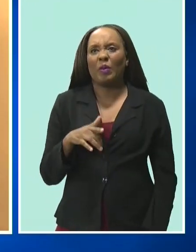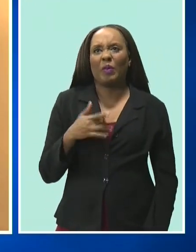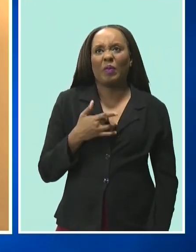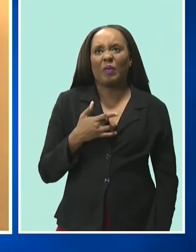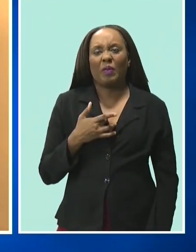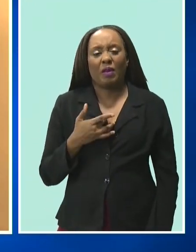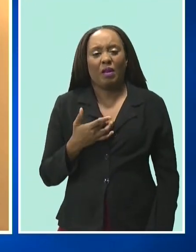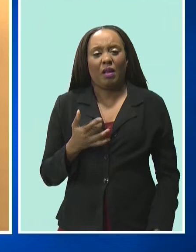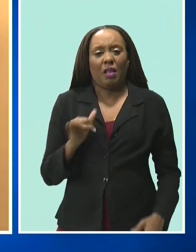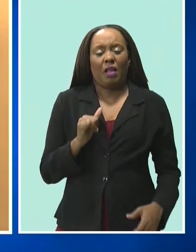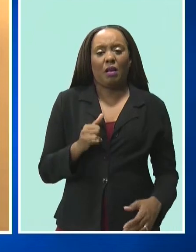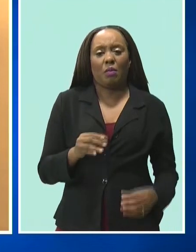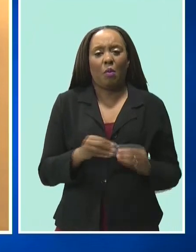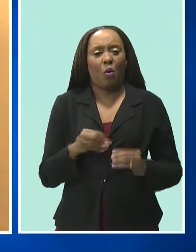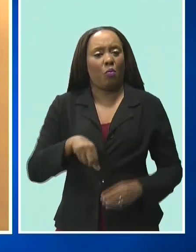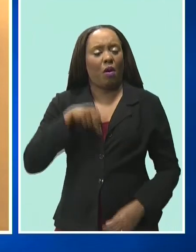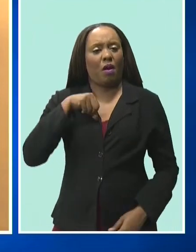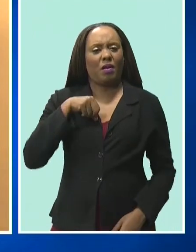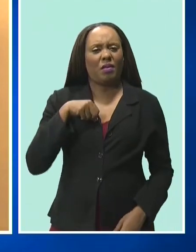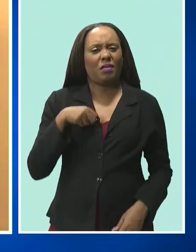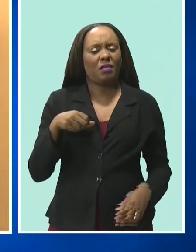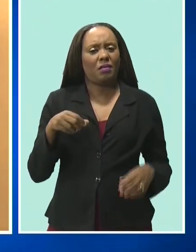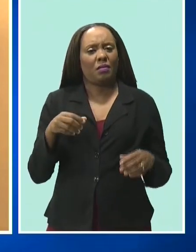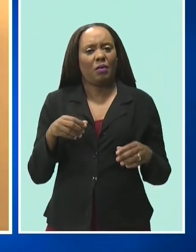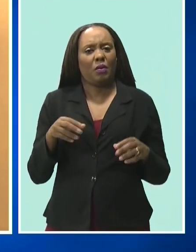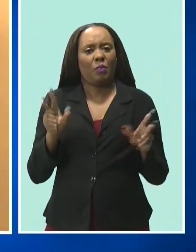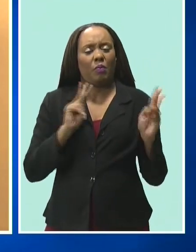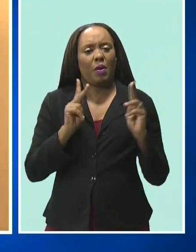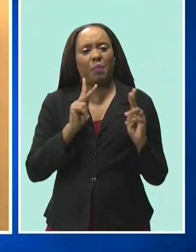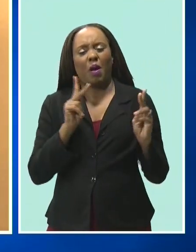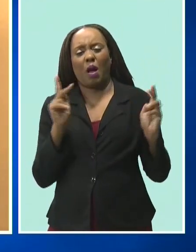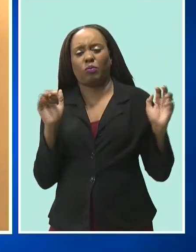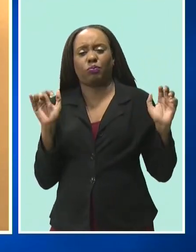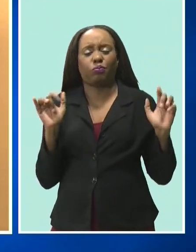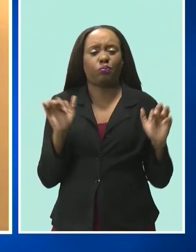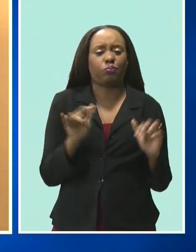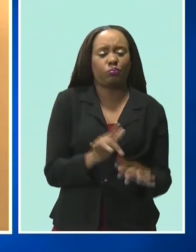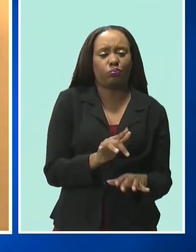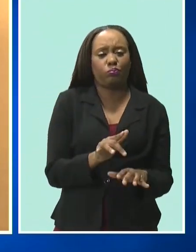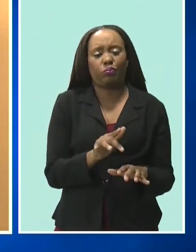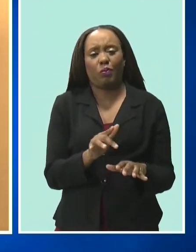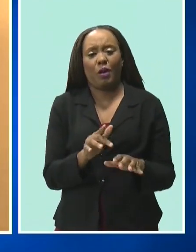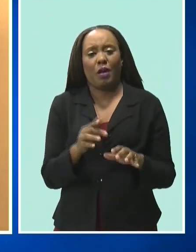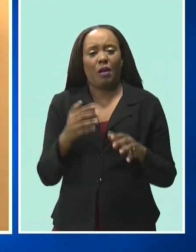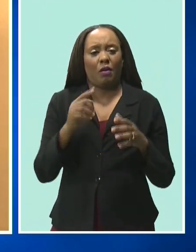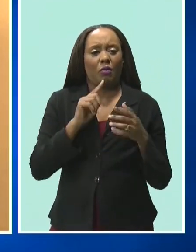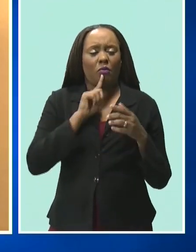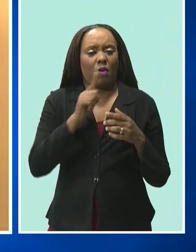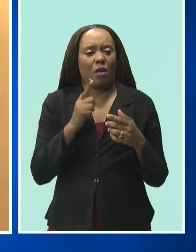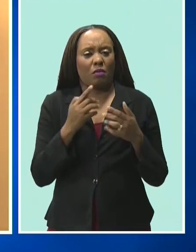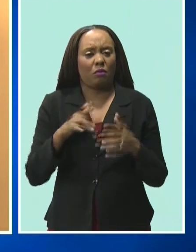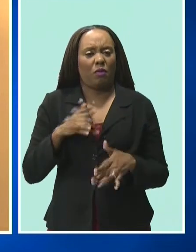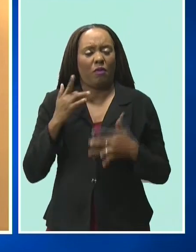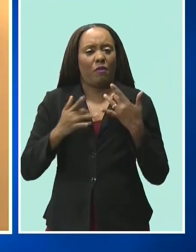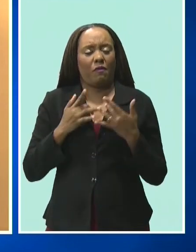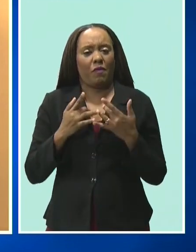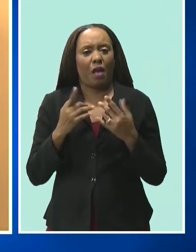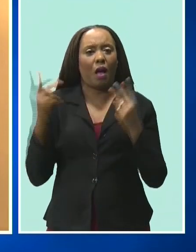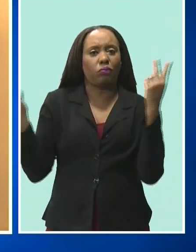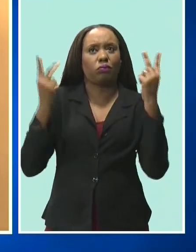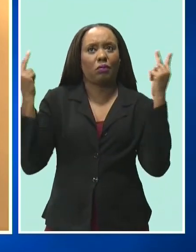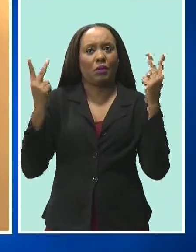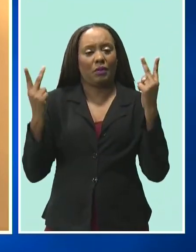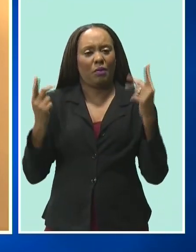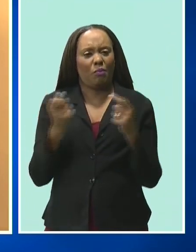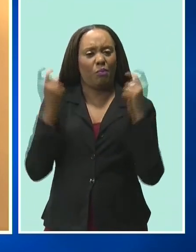with pomp, pride, and ceremony, where people flood the streets to celebrate with a glowing sense of accomplishment. Does it bother